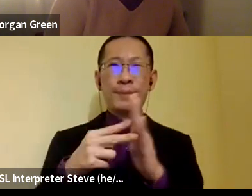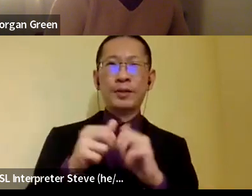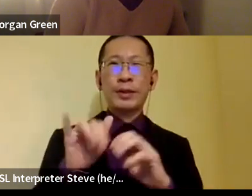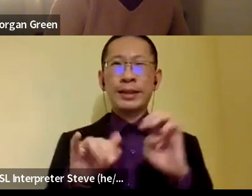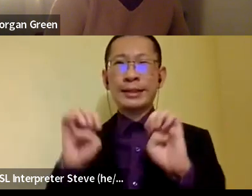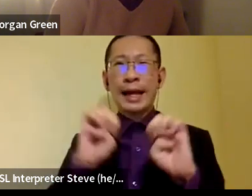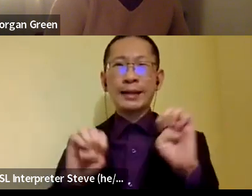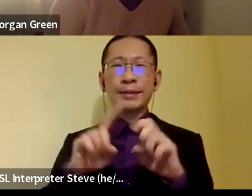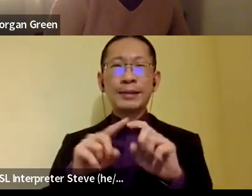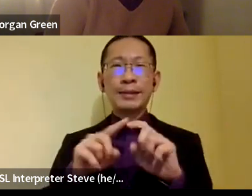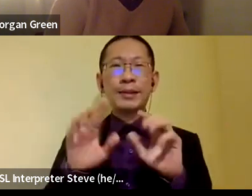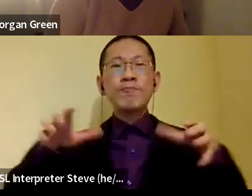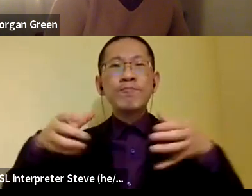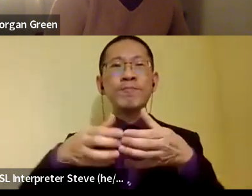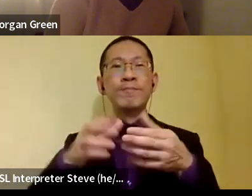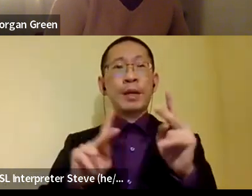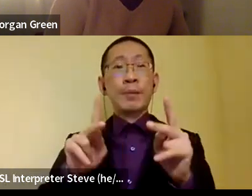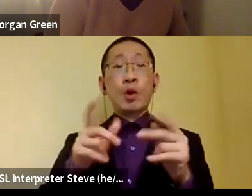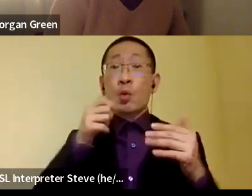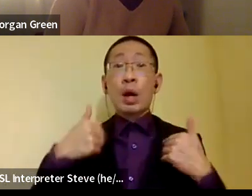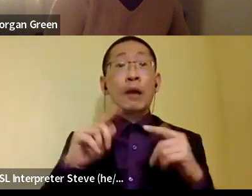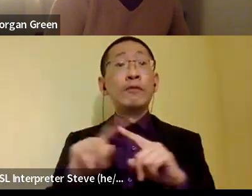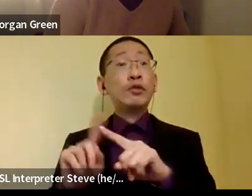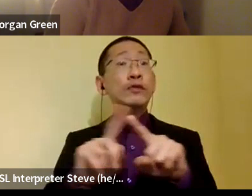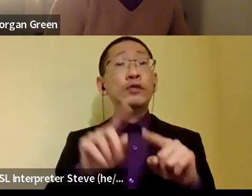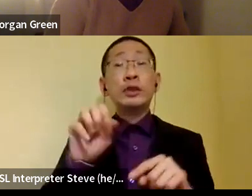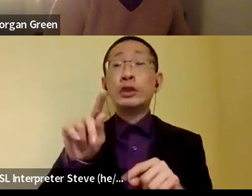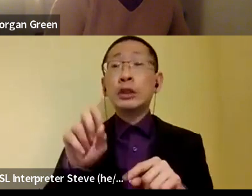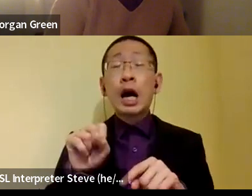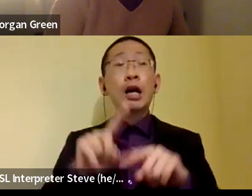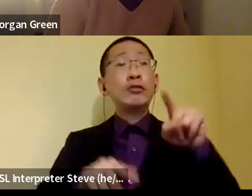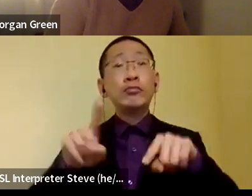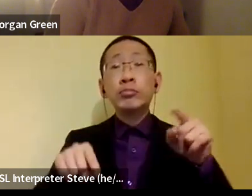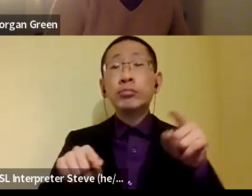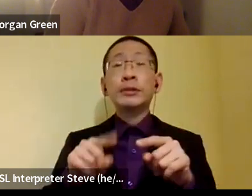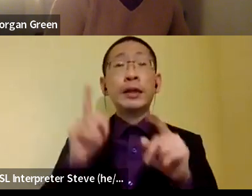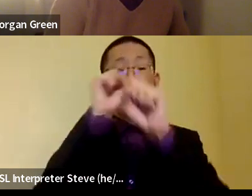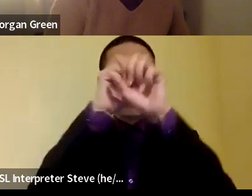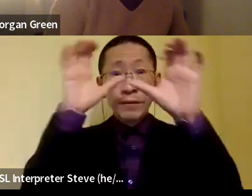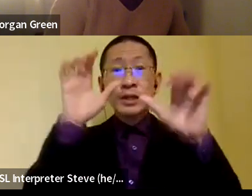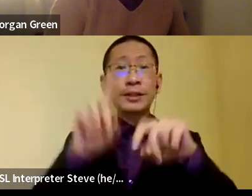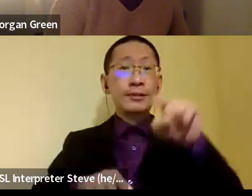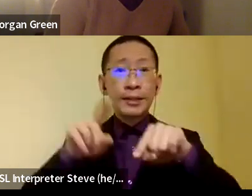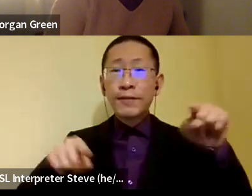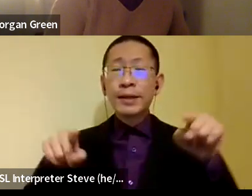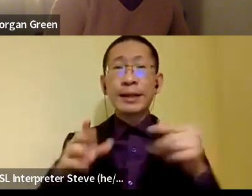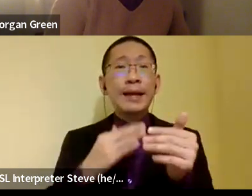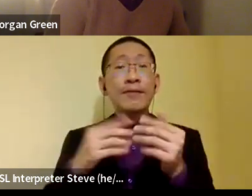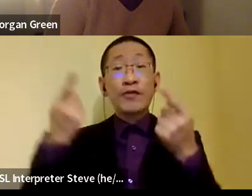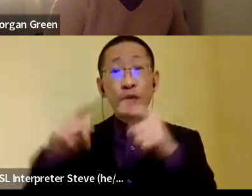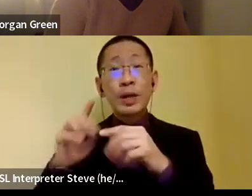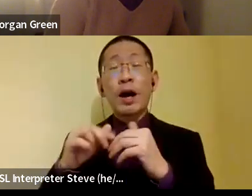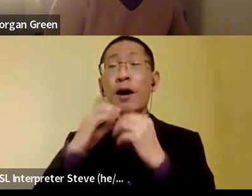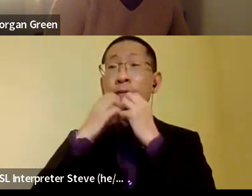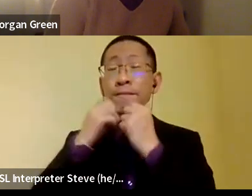to be in a circle with people who have different styles and different visions and different, even if you agree on values, the biases and